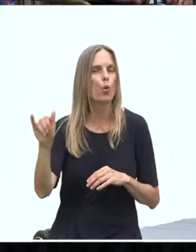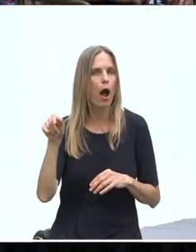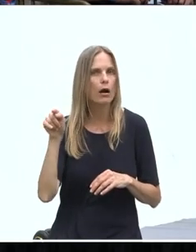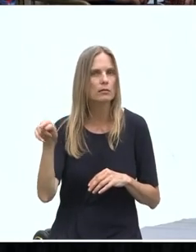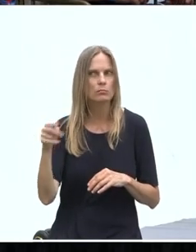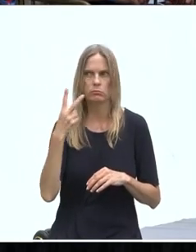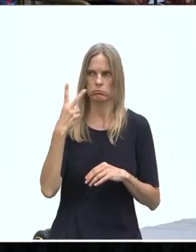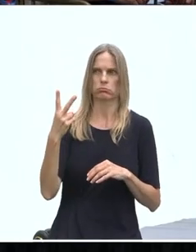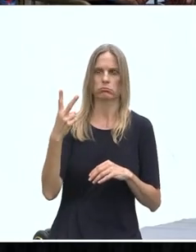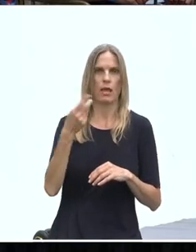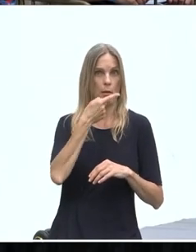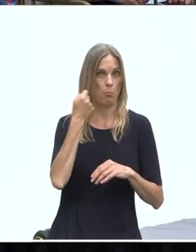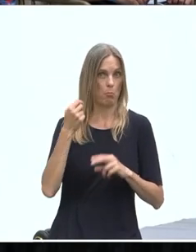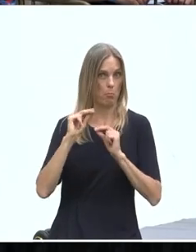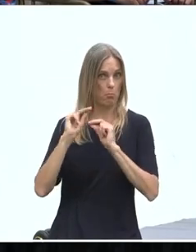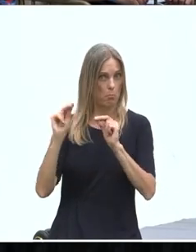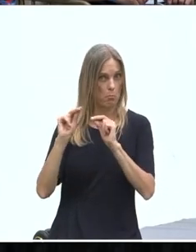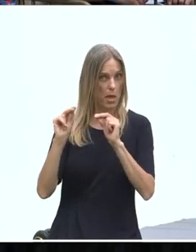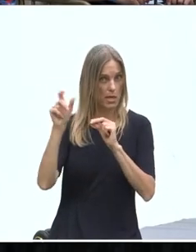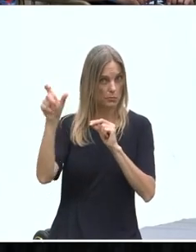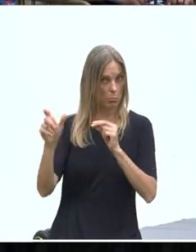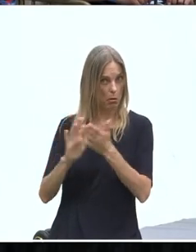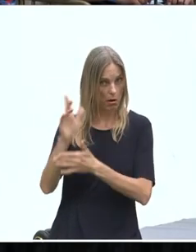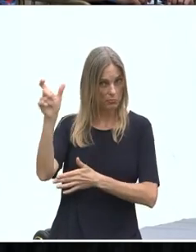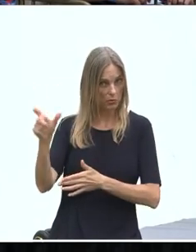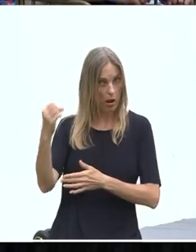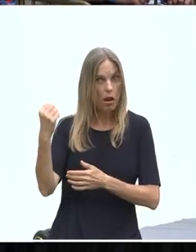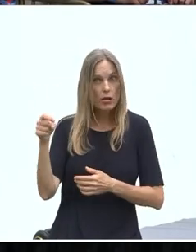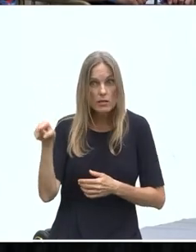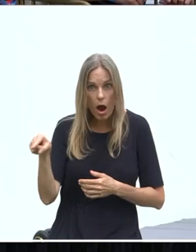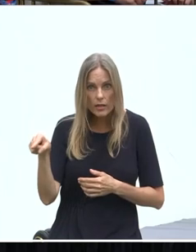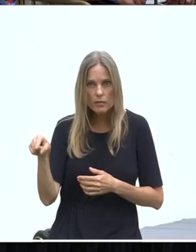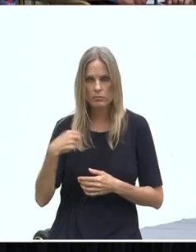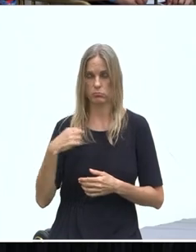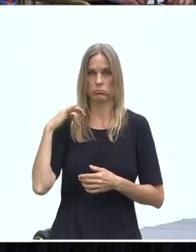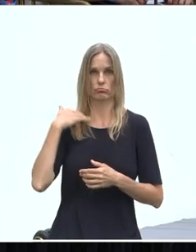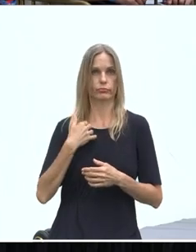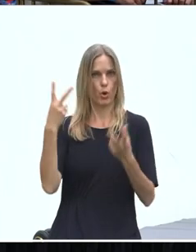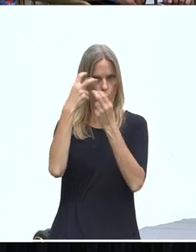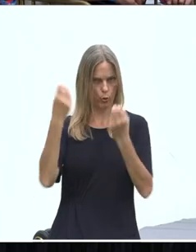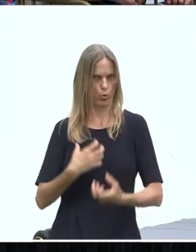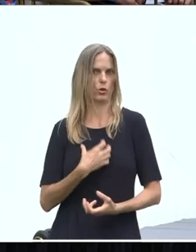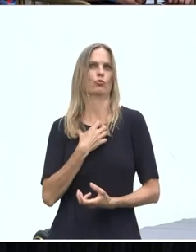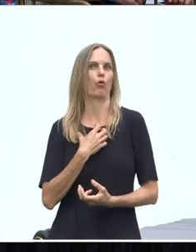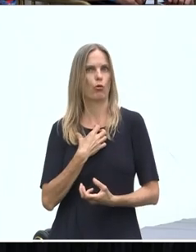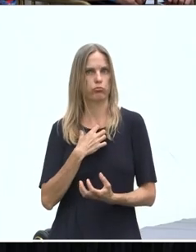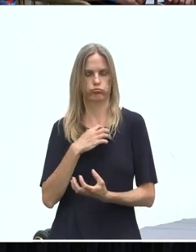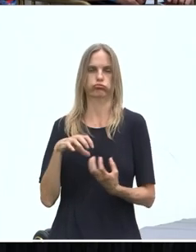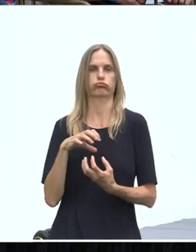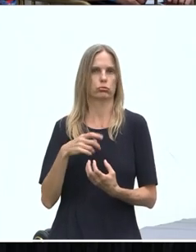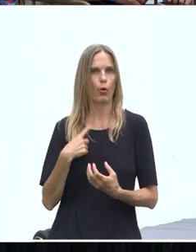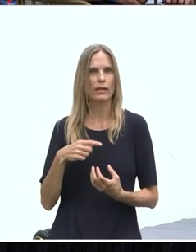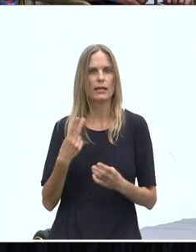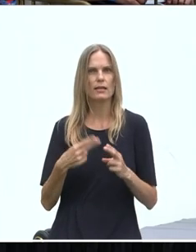a teacher, male teacher in the kindergarten. For me, it was a bit of cultural shock, because when I was a kid, I saw